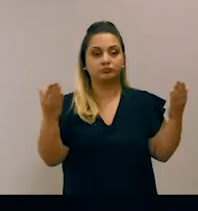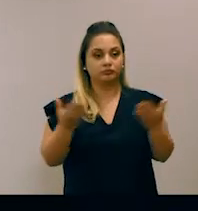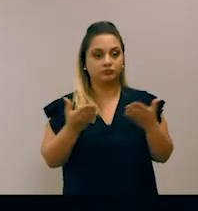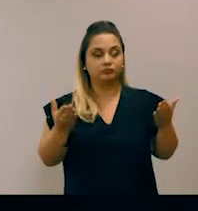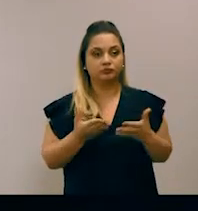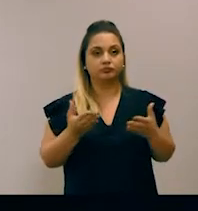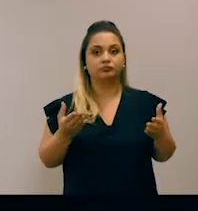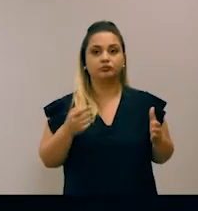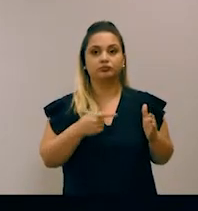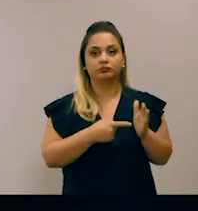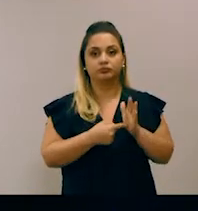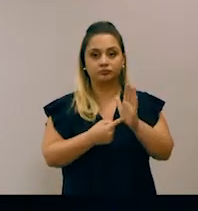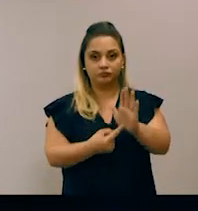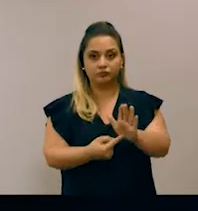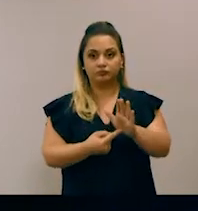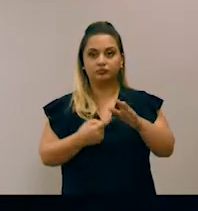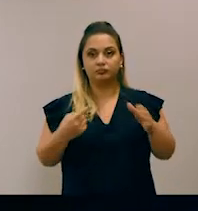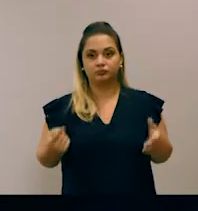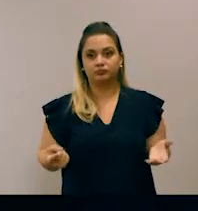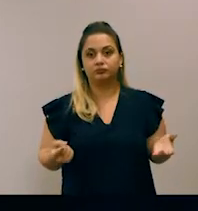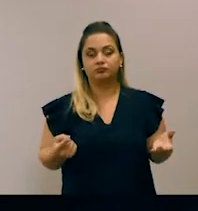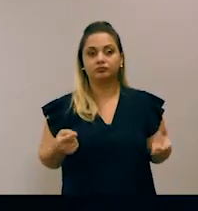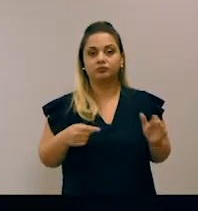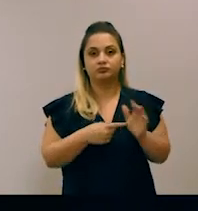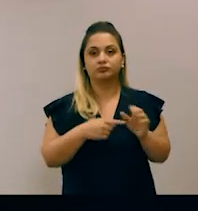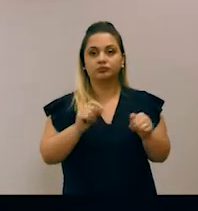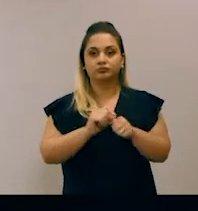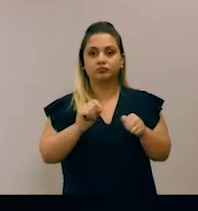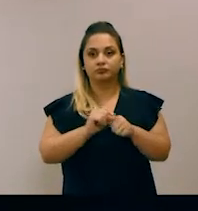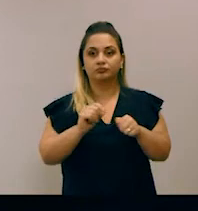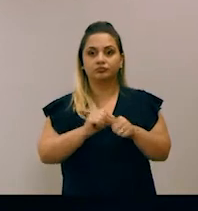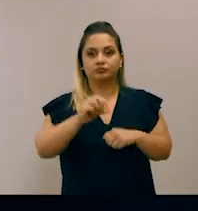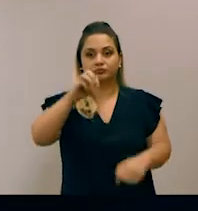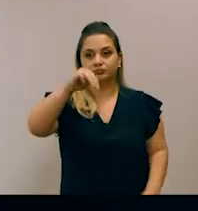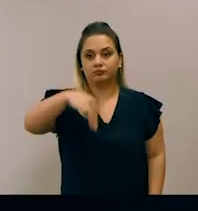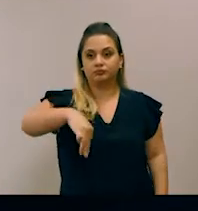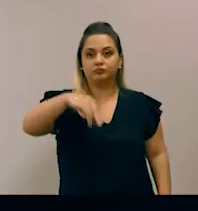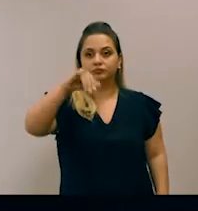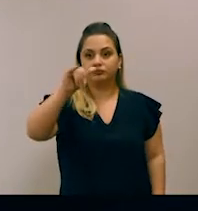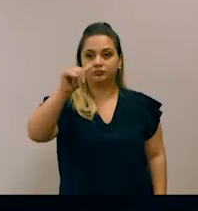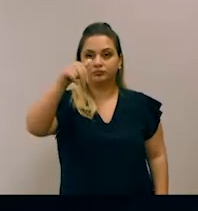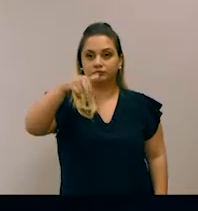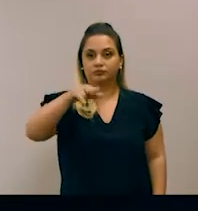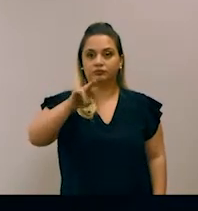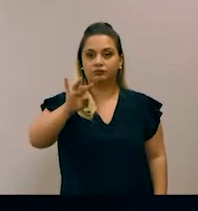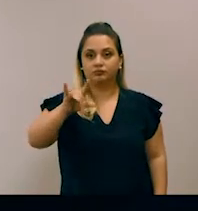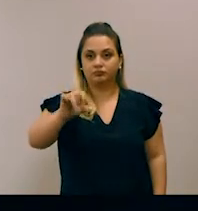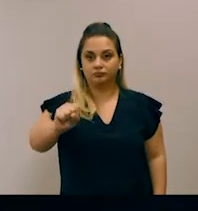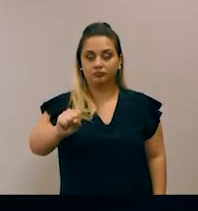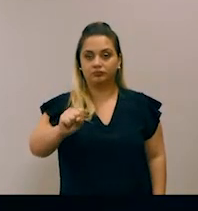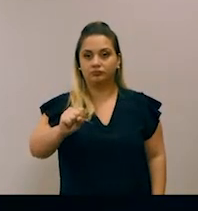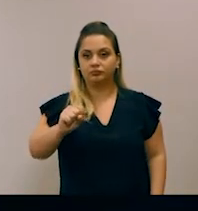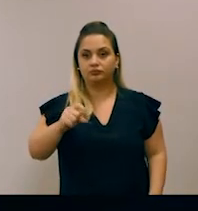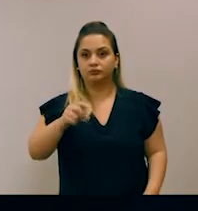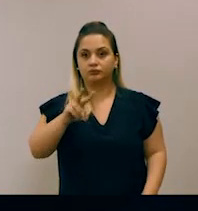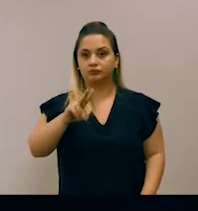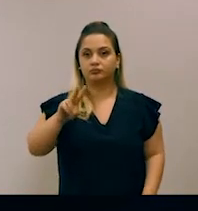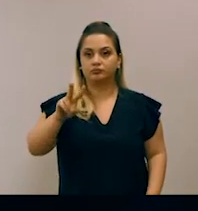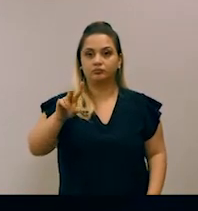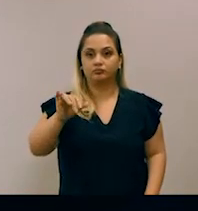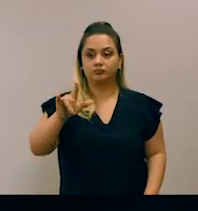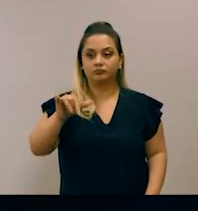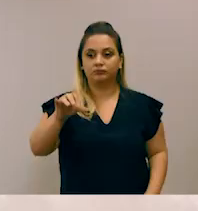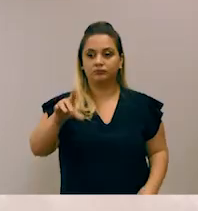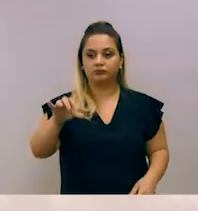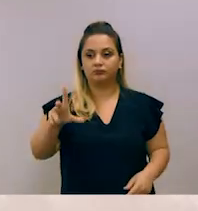Today, the measurements that the solution does in the ruling document